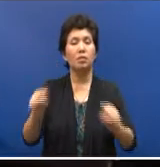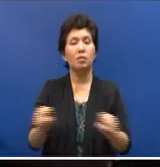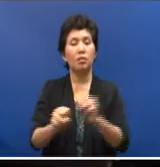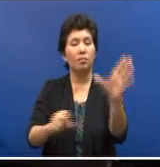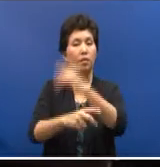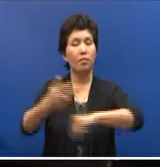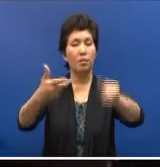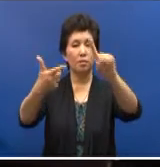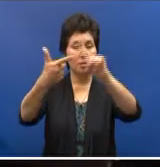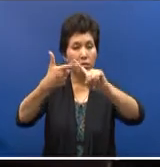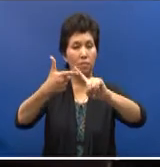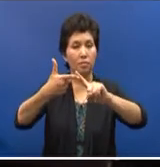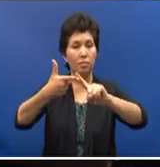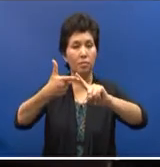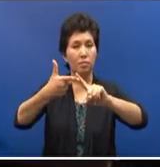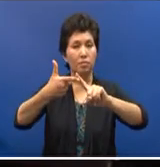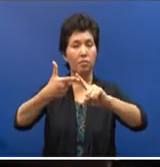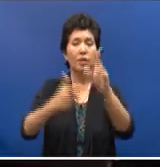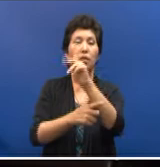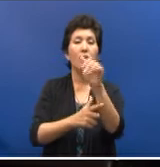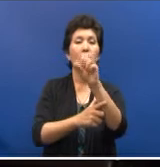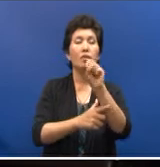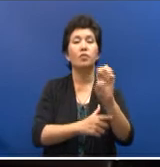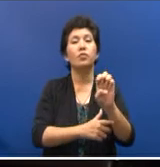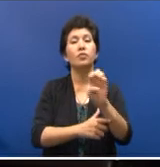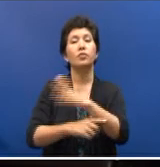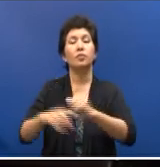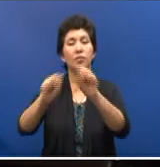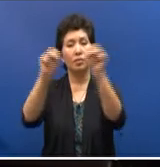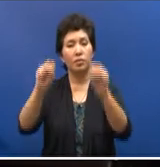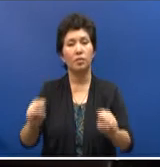and the second one is based on caste system.